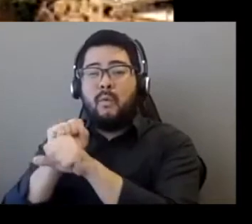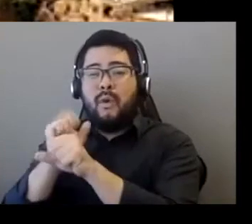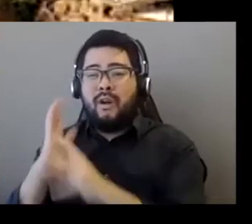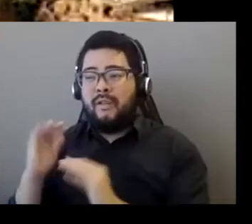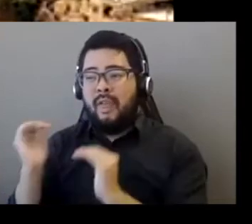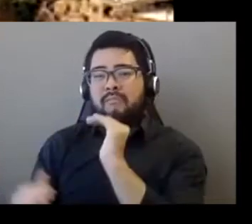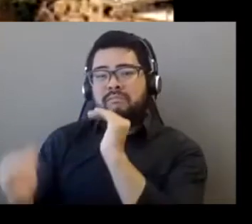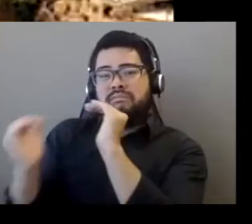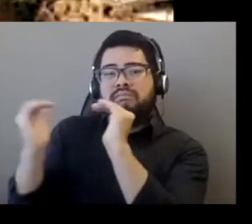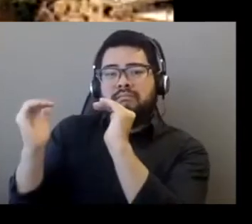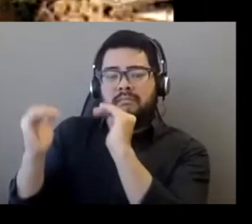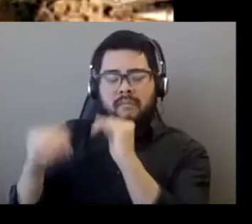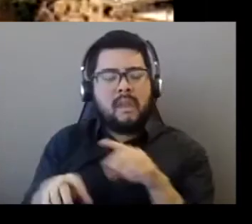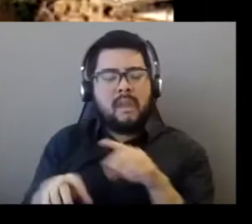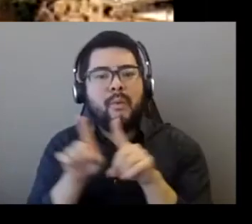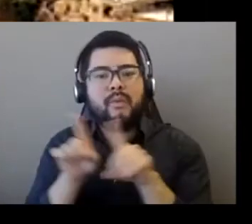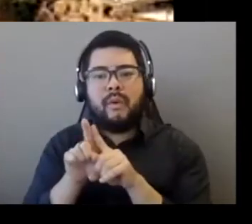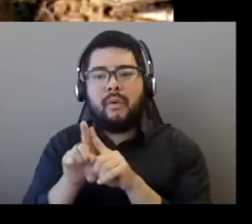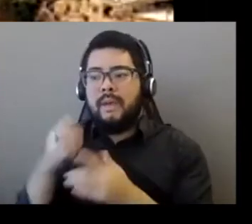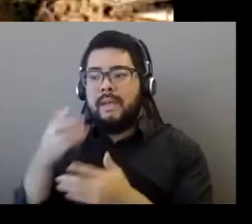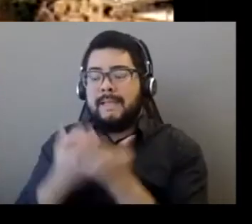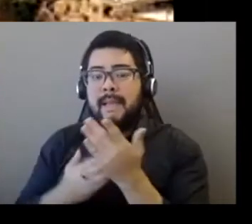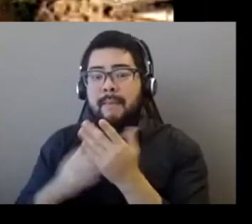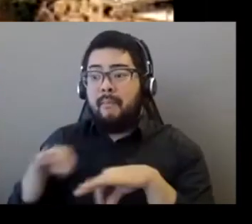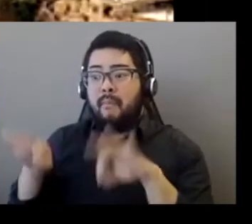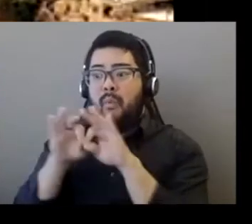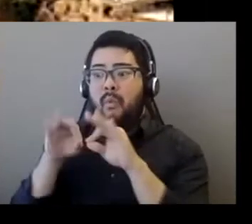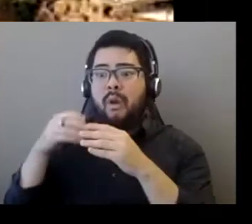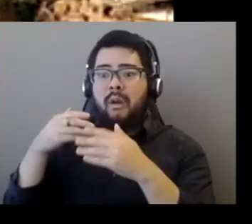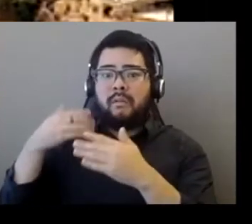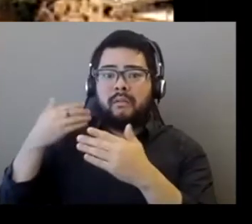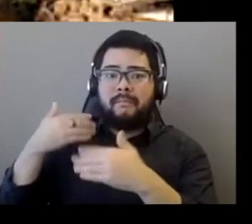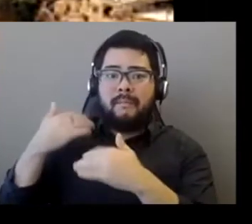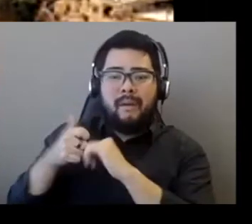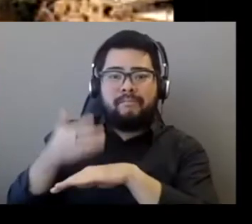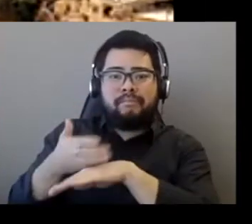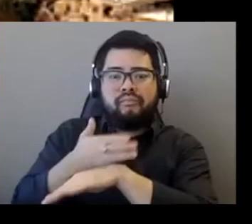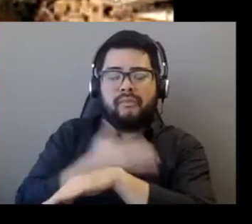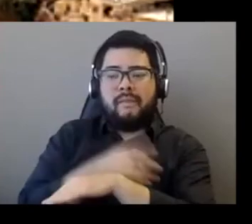what are some important steps workers' movements should be taking at this moment?